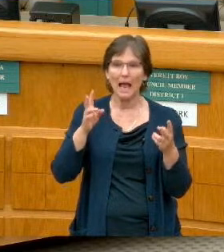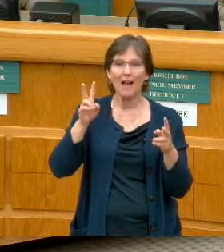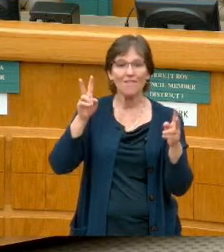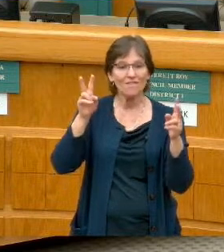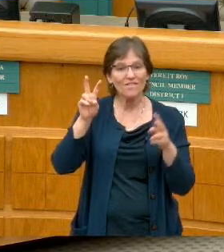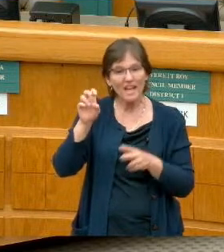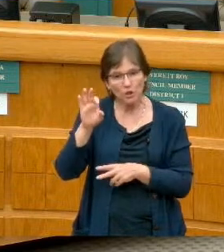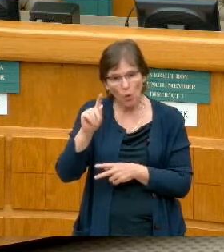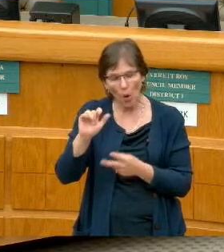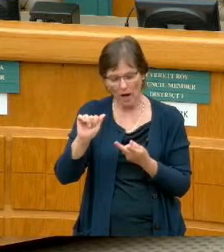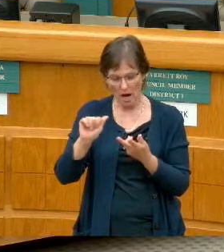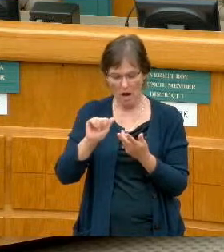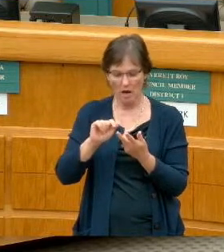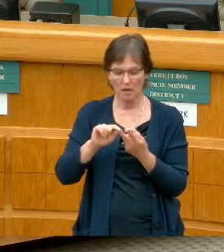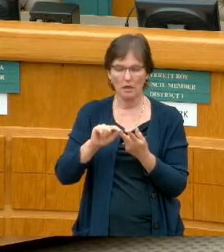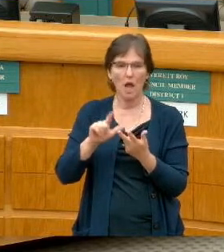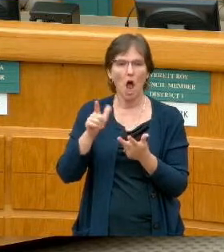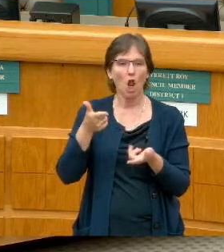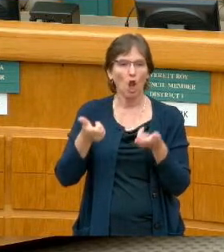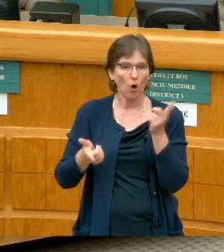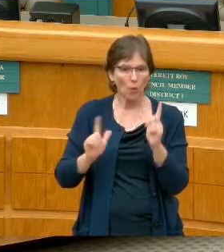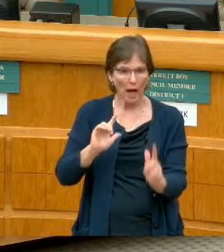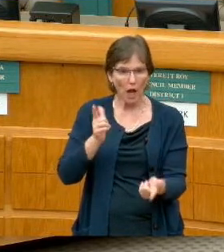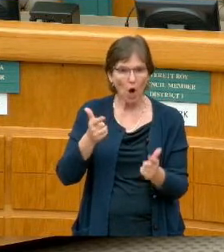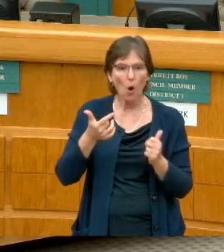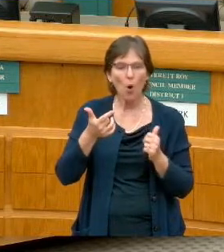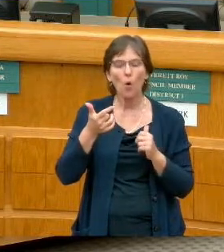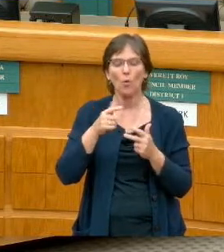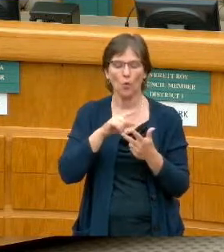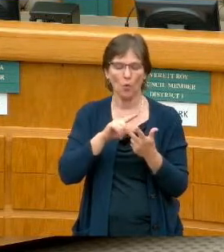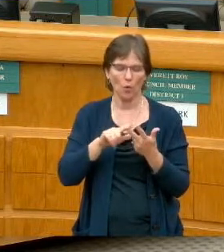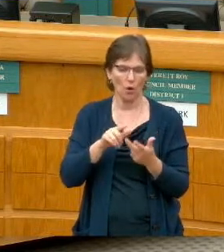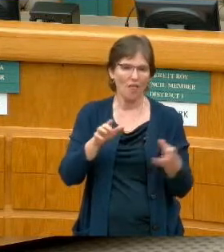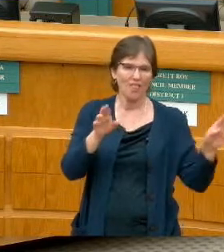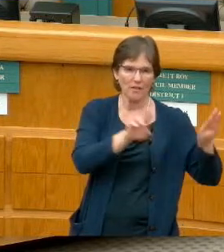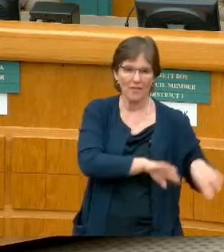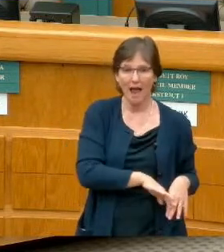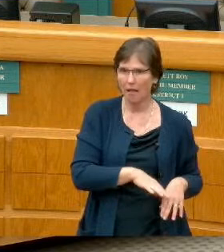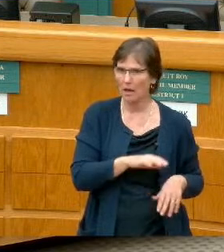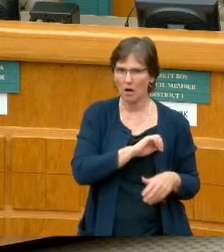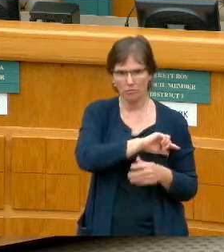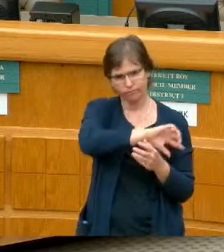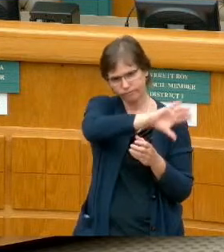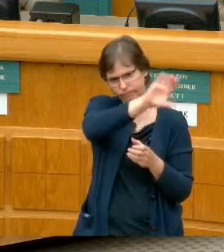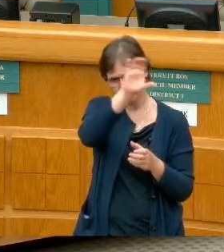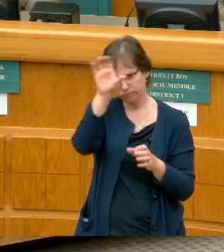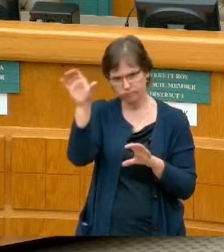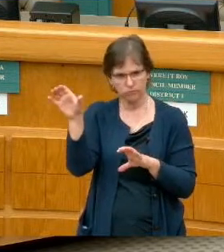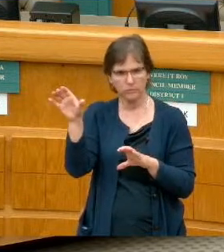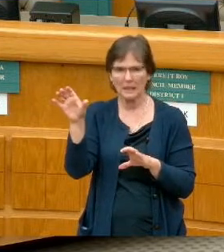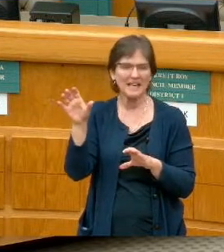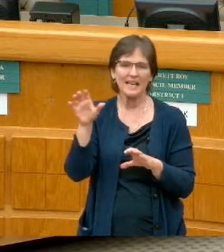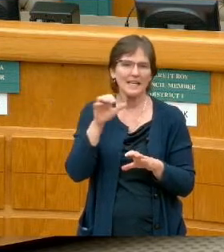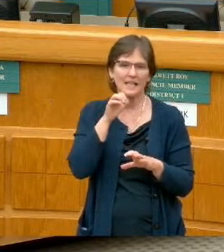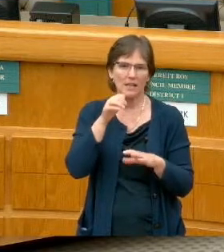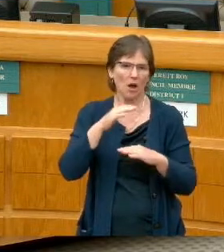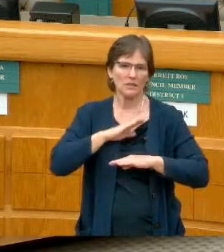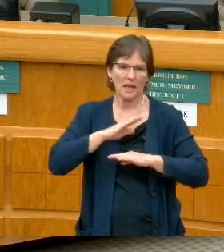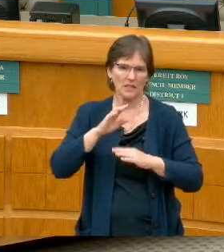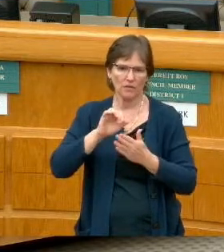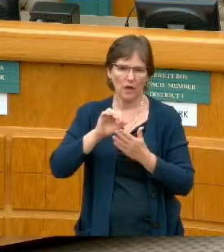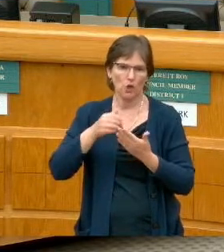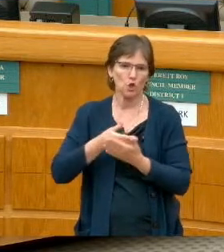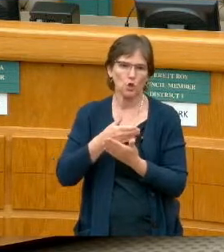Valley. That's why you can't let your guard down. So I've asked over time and received help from the state of